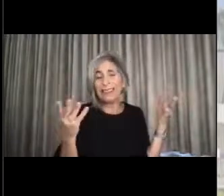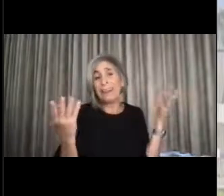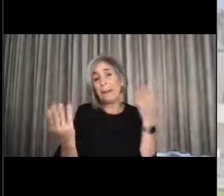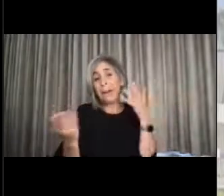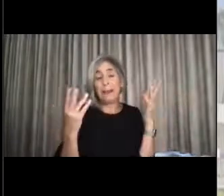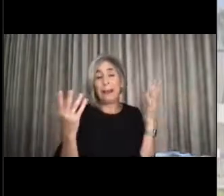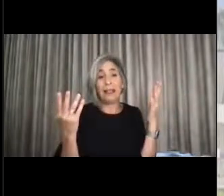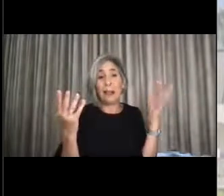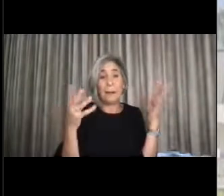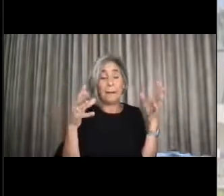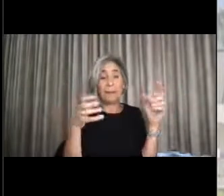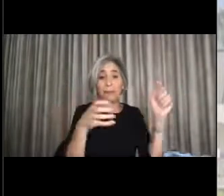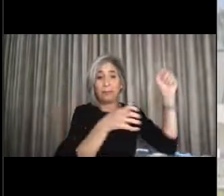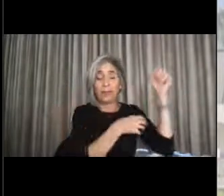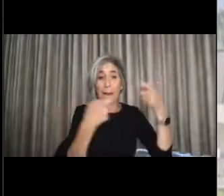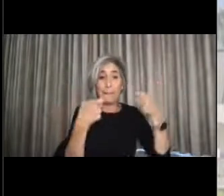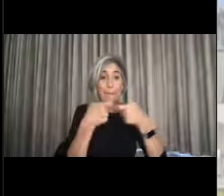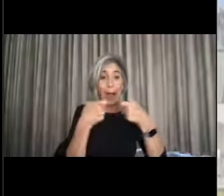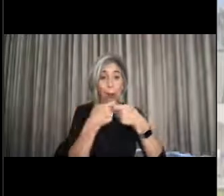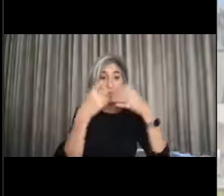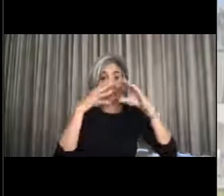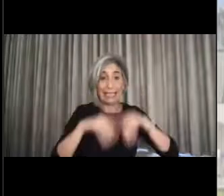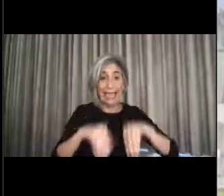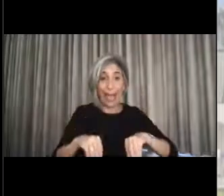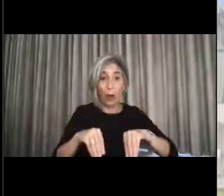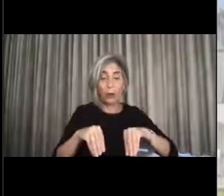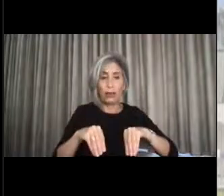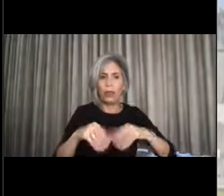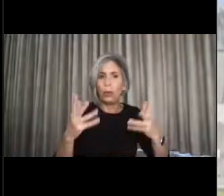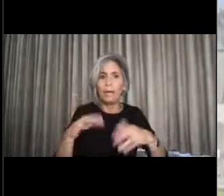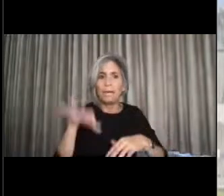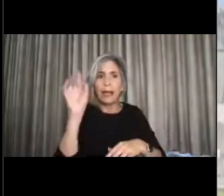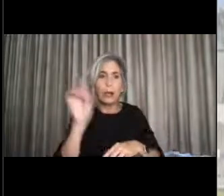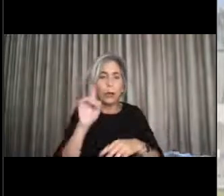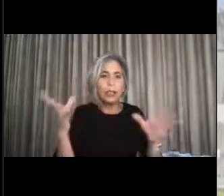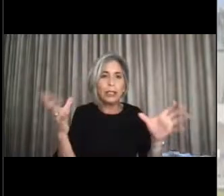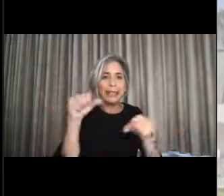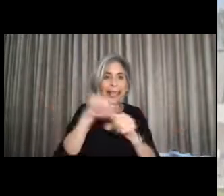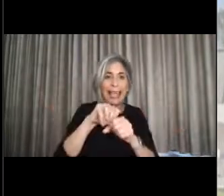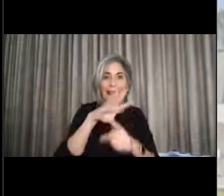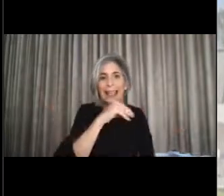down, you can, if mobile network is up, you can find out where can you get gas and where can you get food.